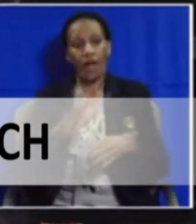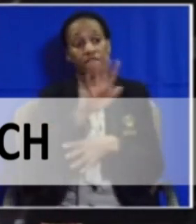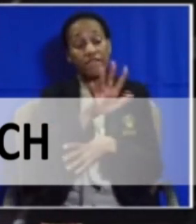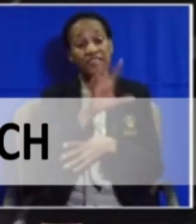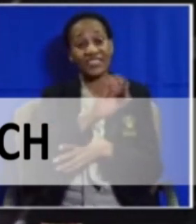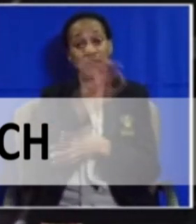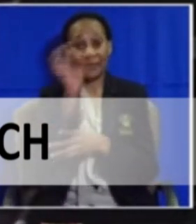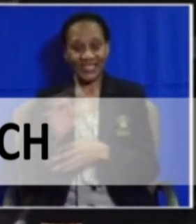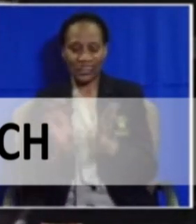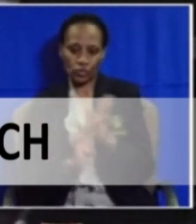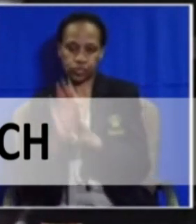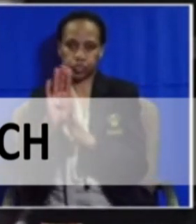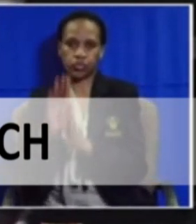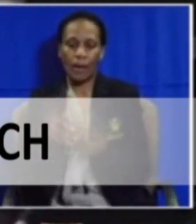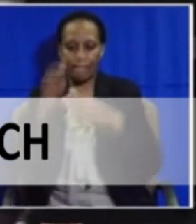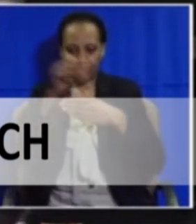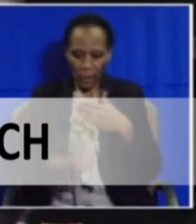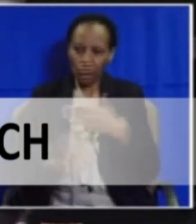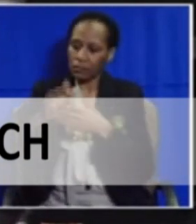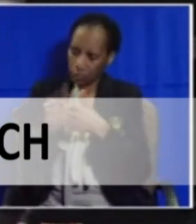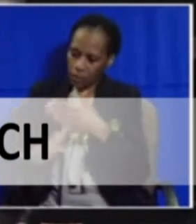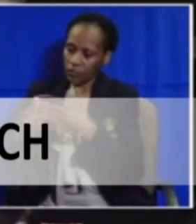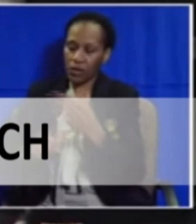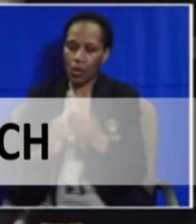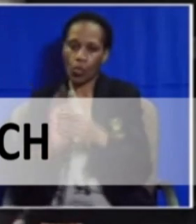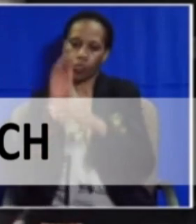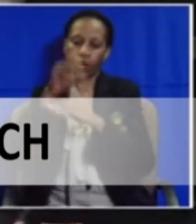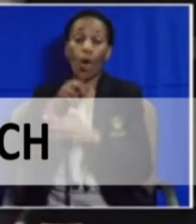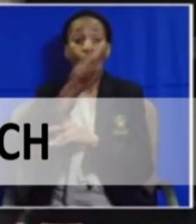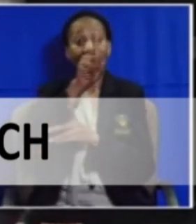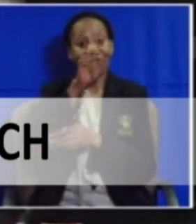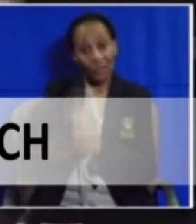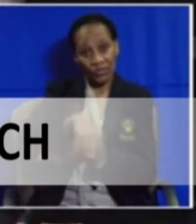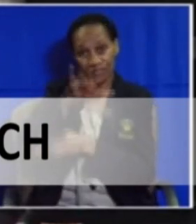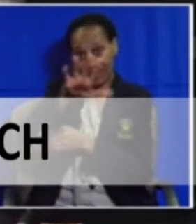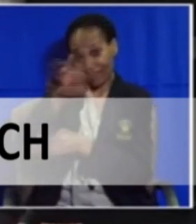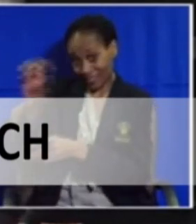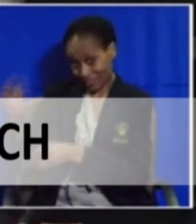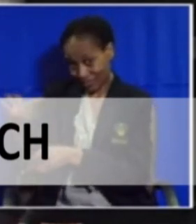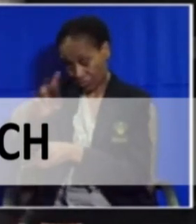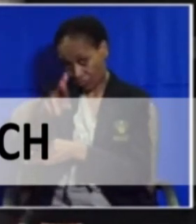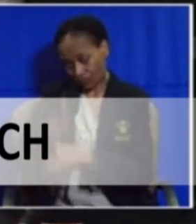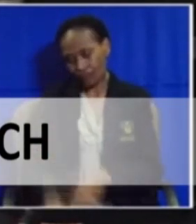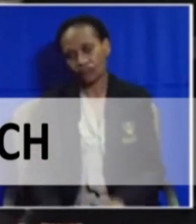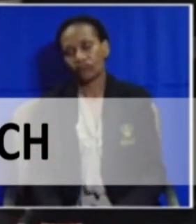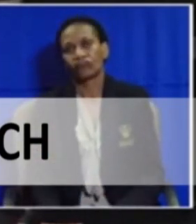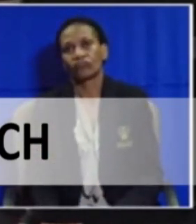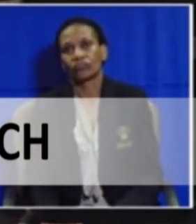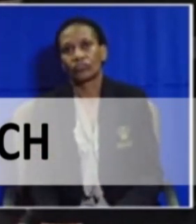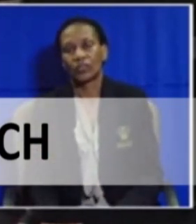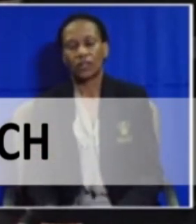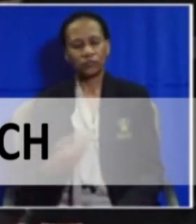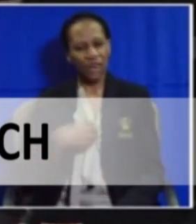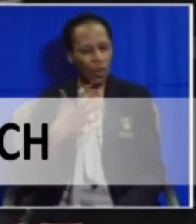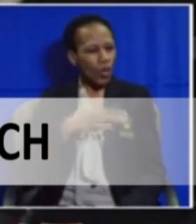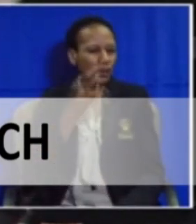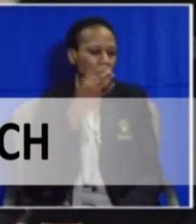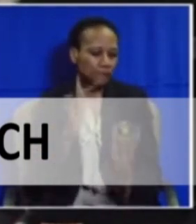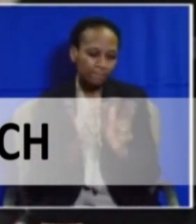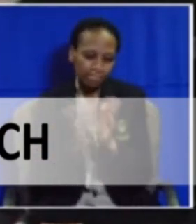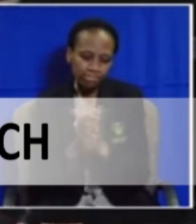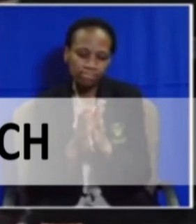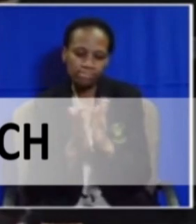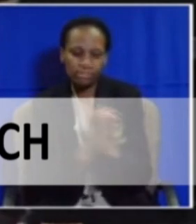in the maximum monthly value to 1,500. I encourage small